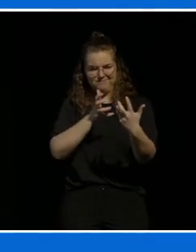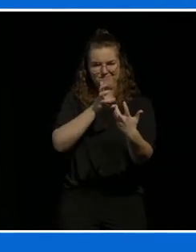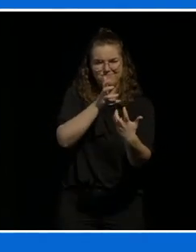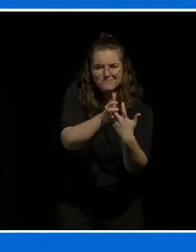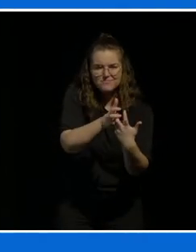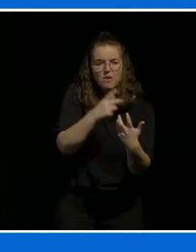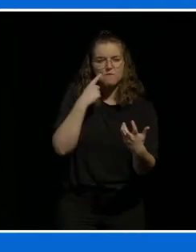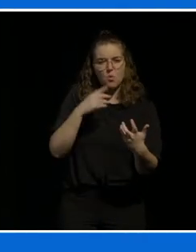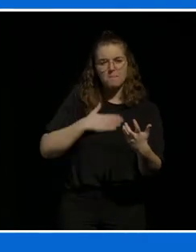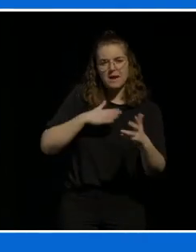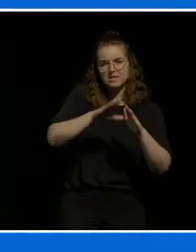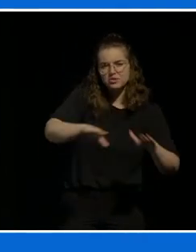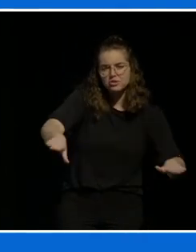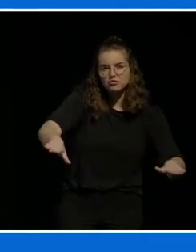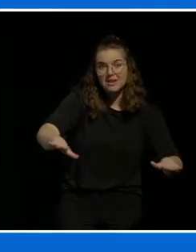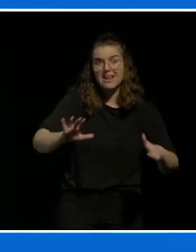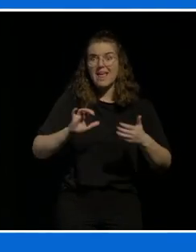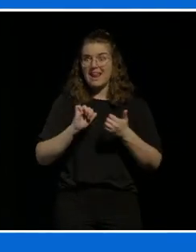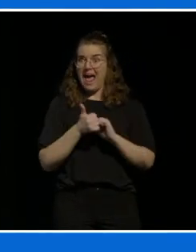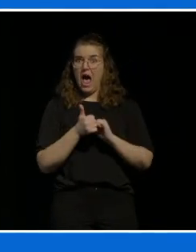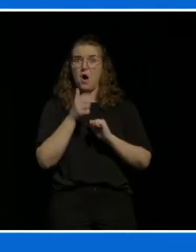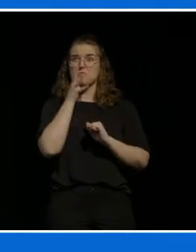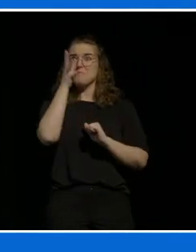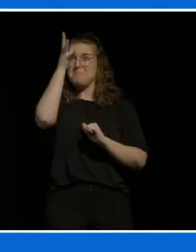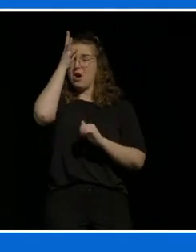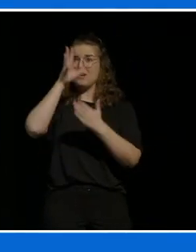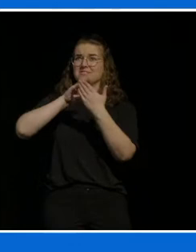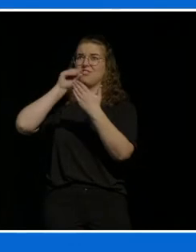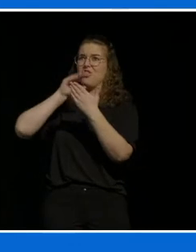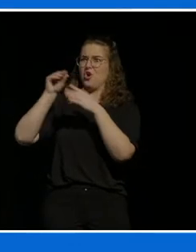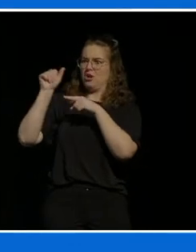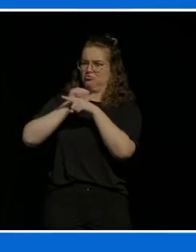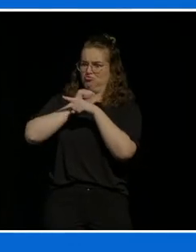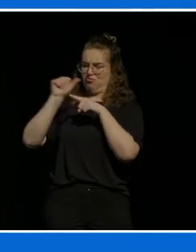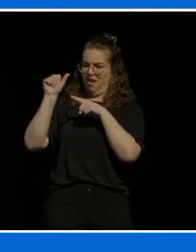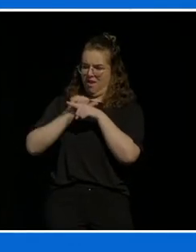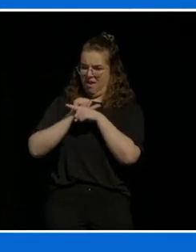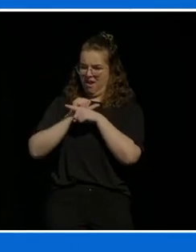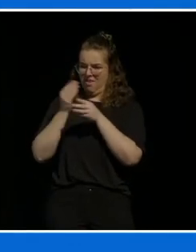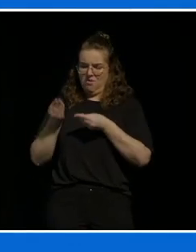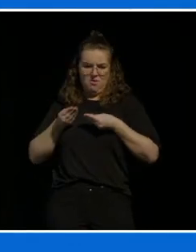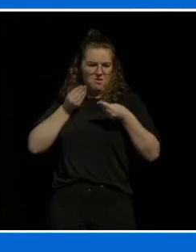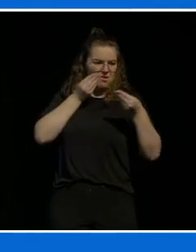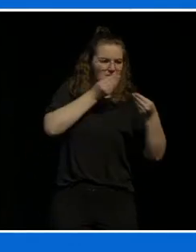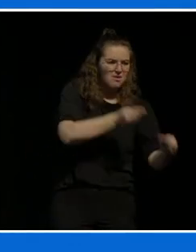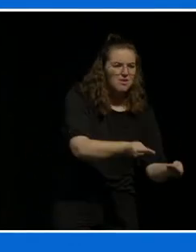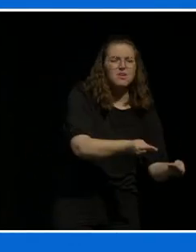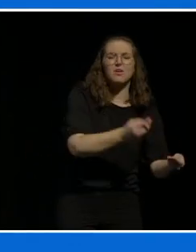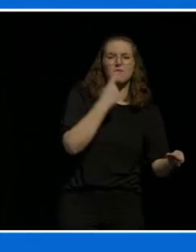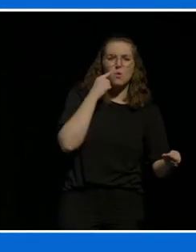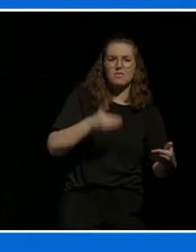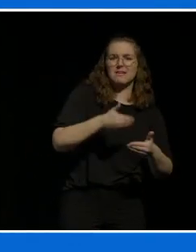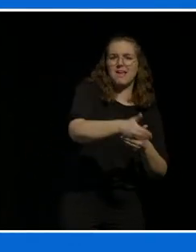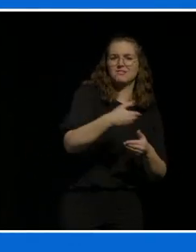to the parents to then impart that on that next generation of digital citizens?